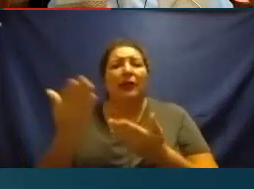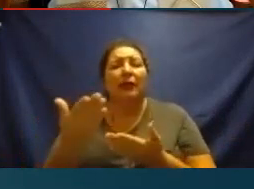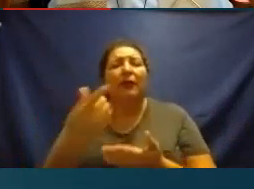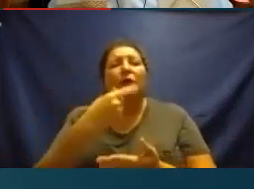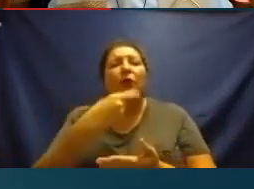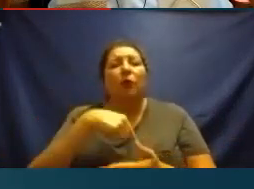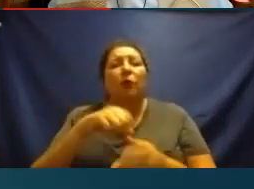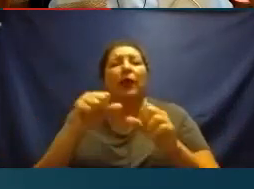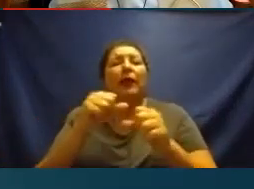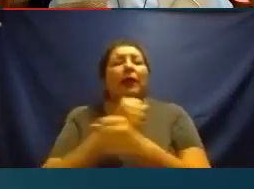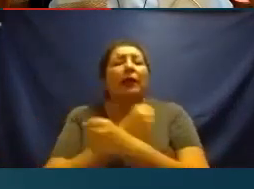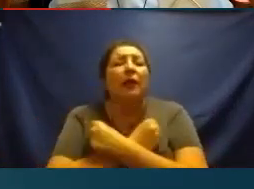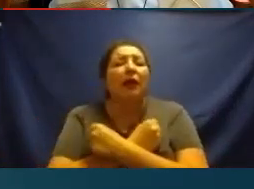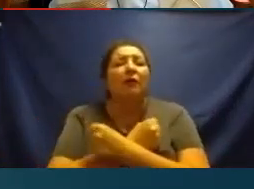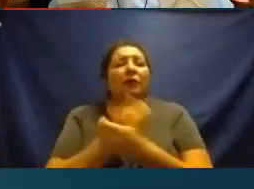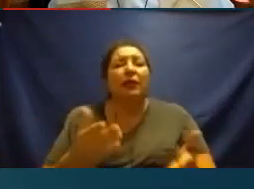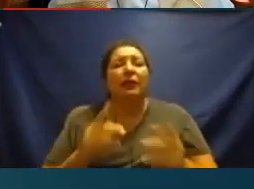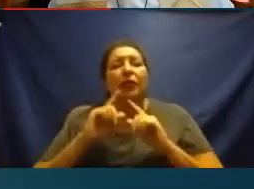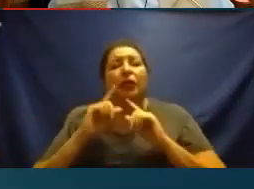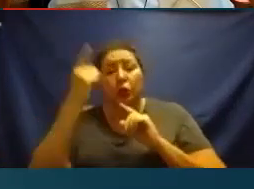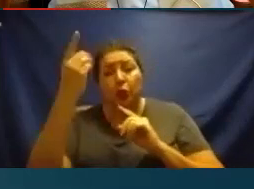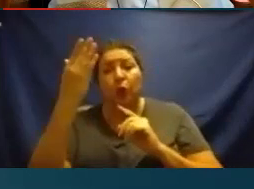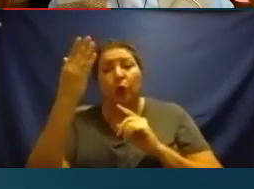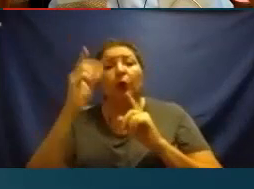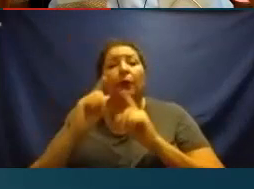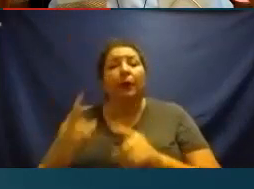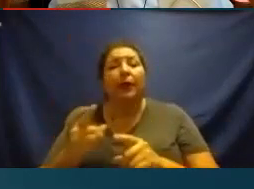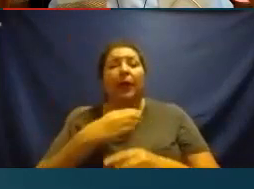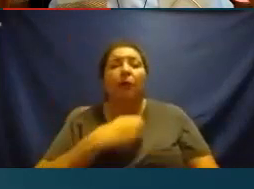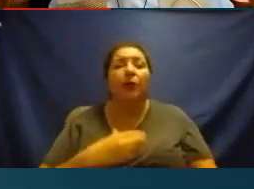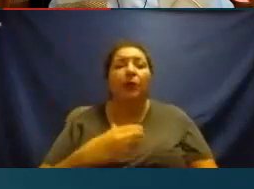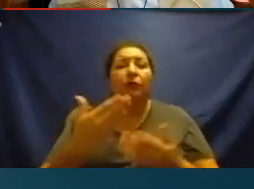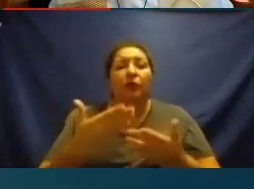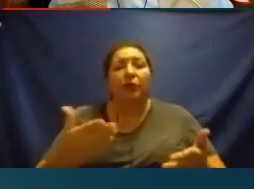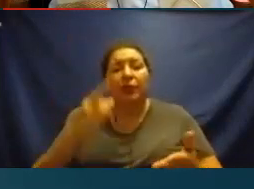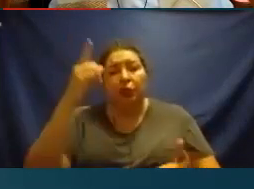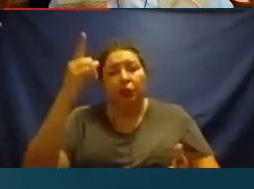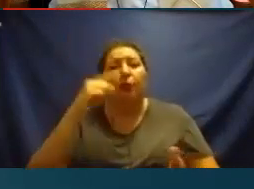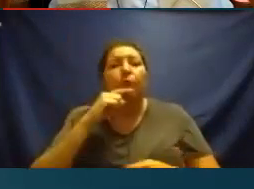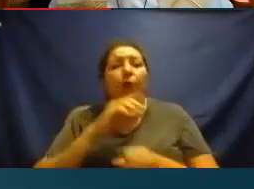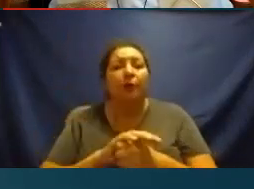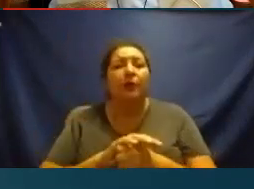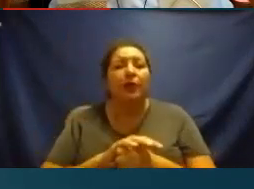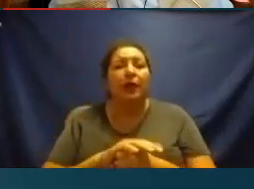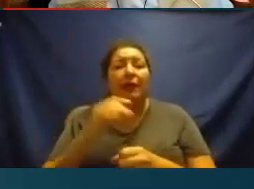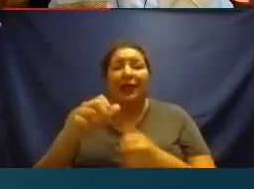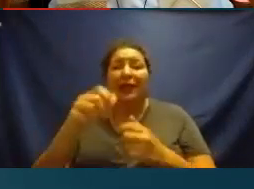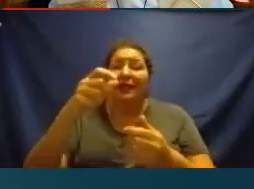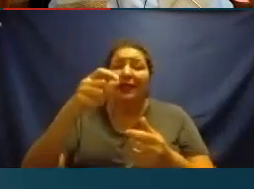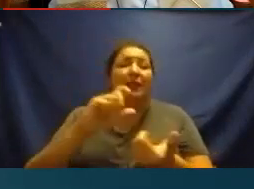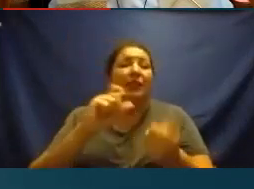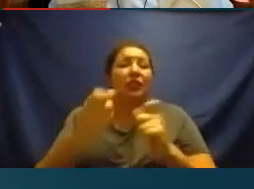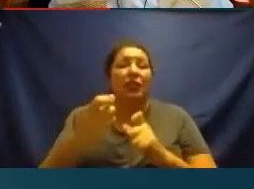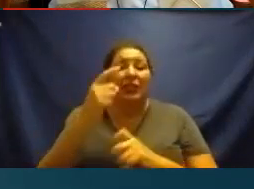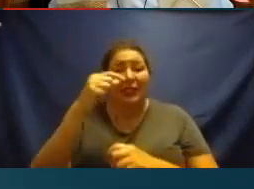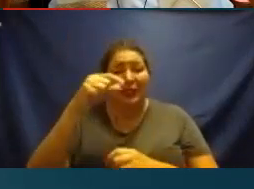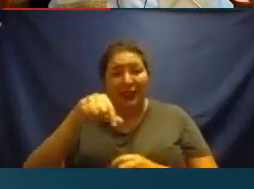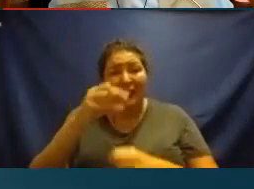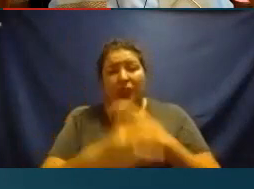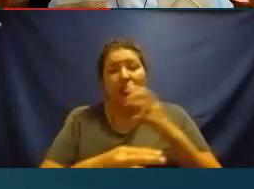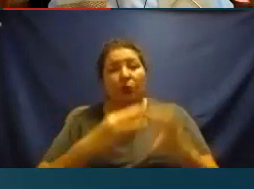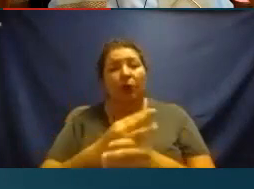have commanded and desire what you promise, that among the many changes of this world, our hearts may be fixed where